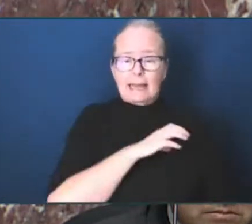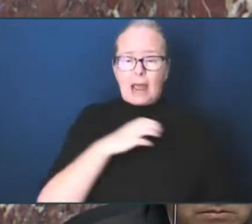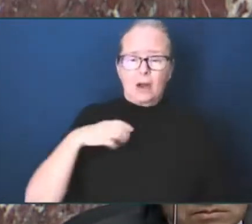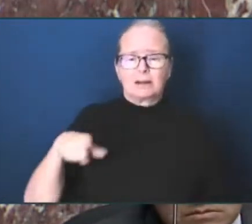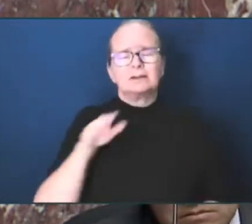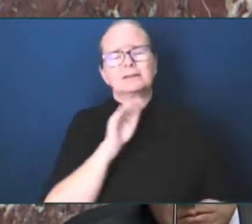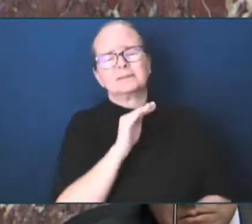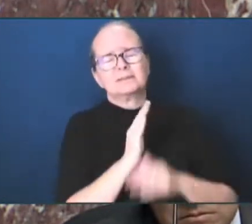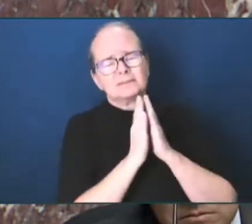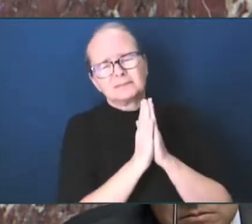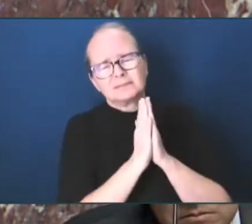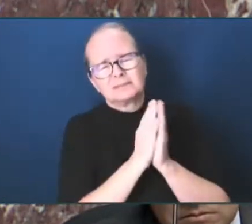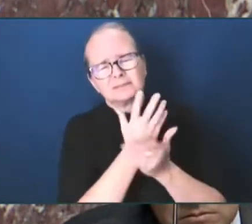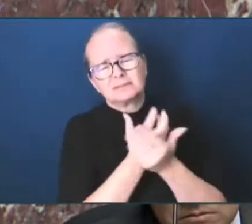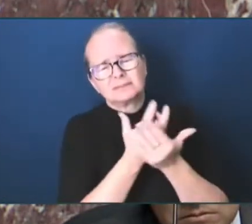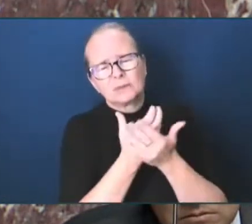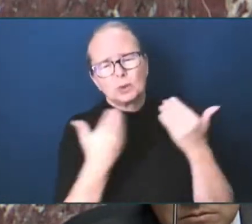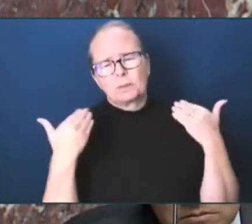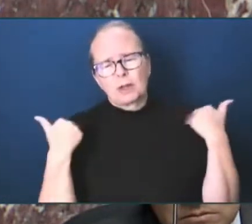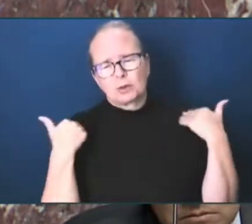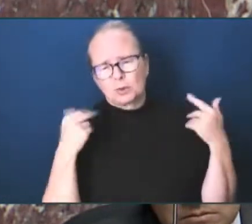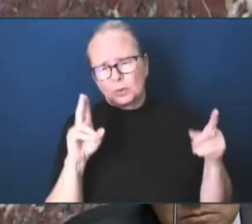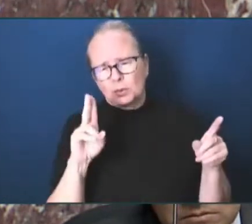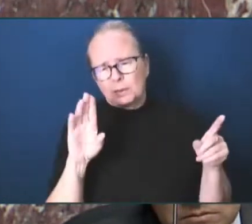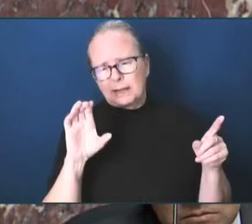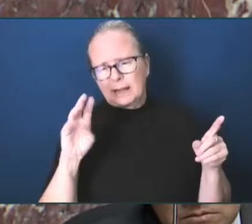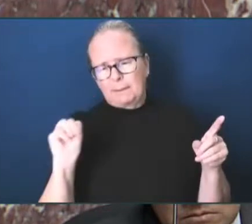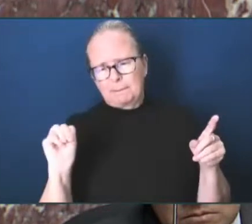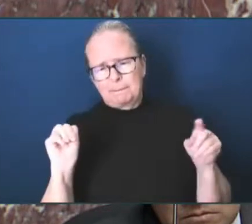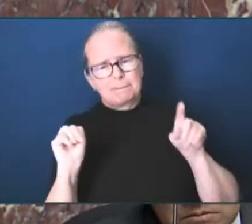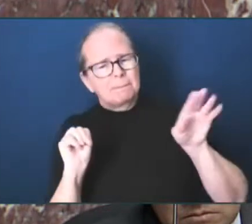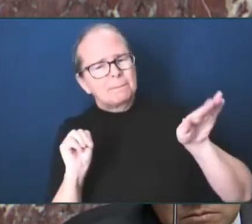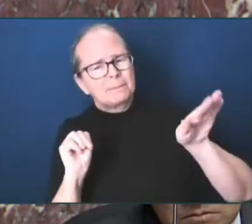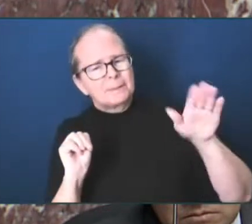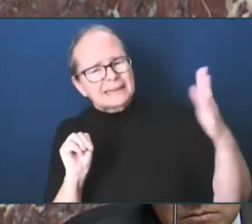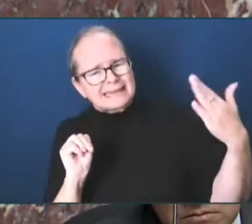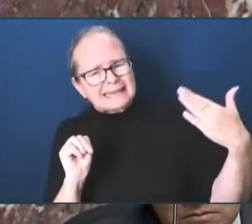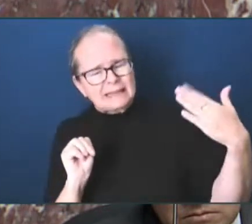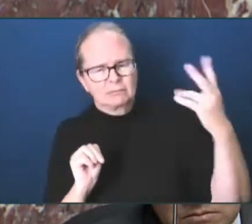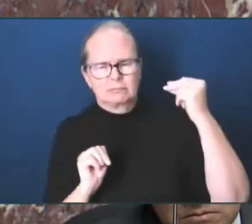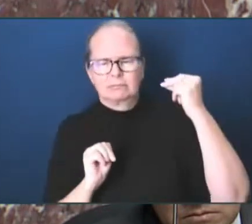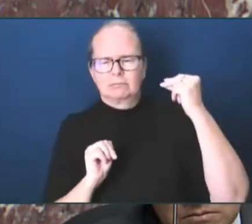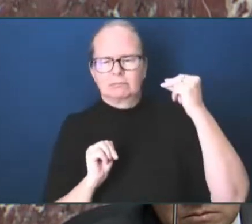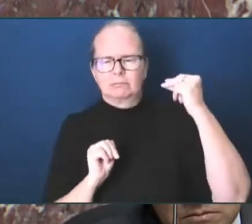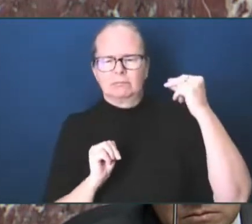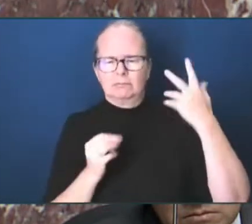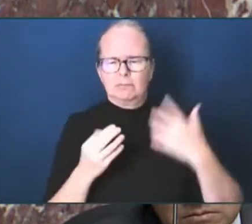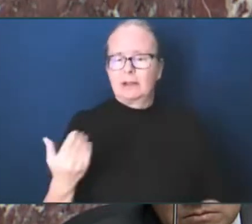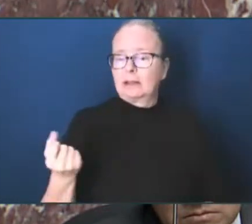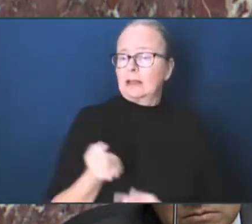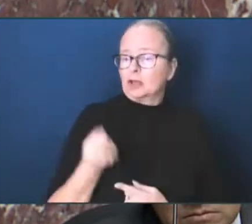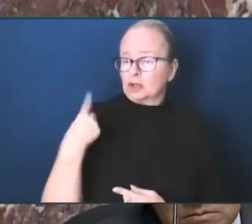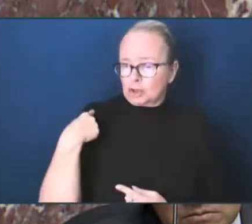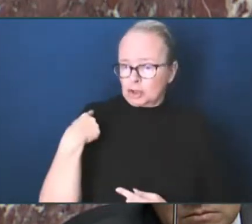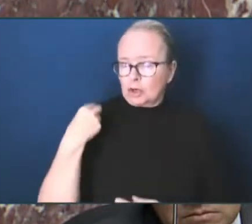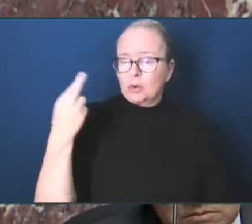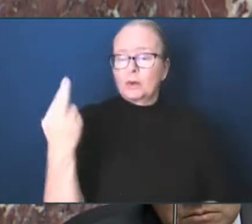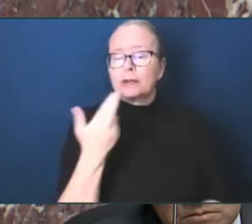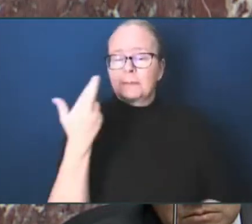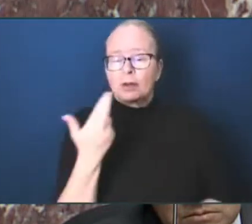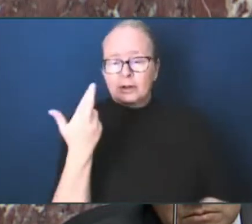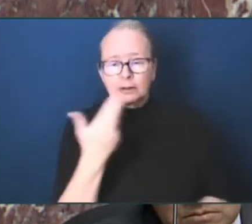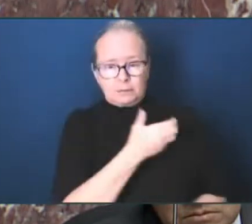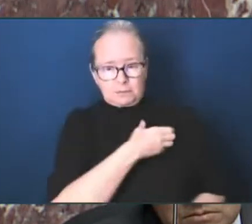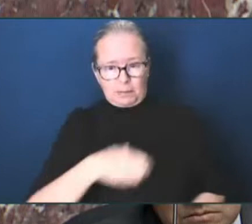refused. Last year, Coquitlam Mayor Richard Stewart publicly expressed his frustration that this government denied a